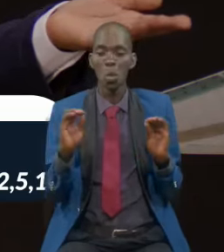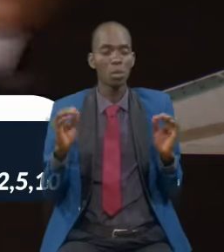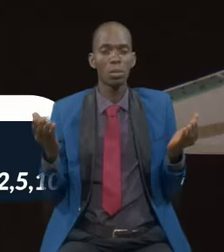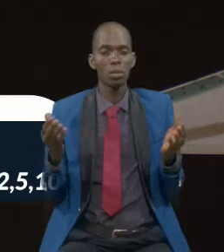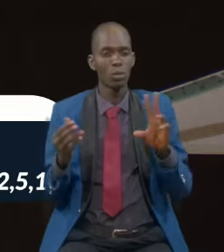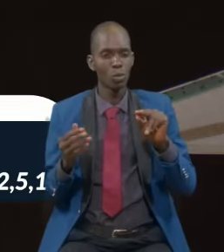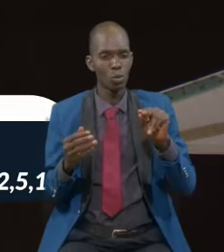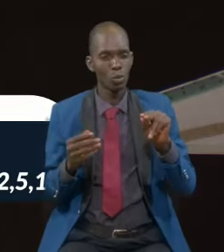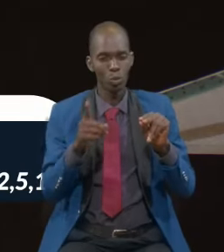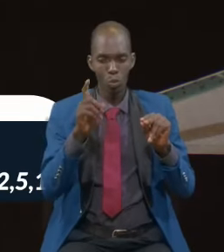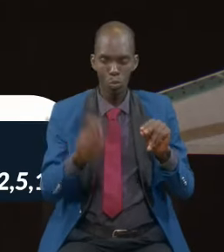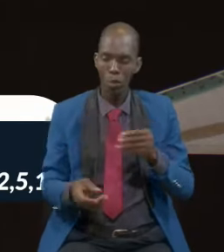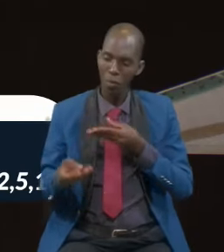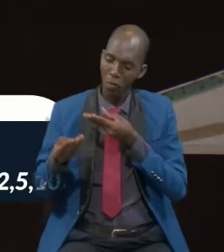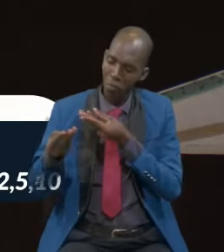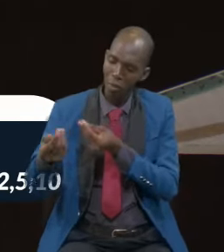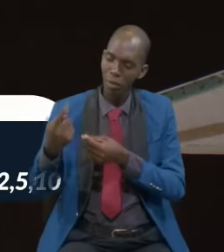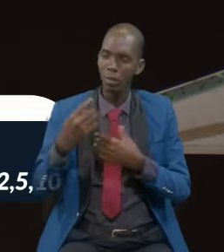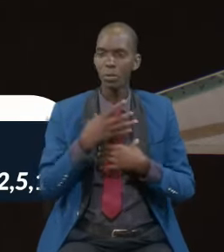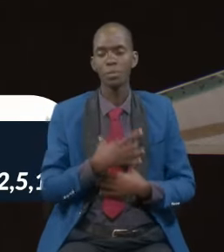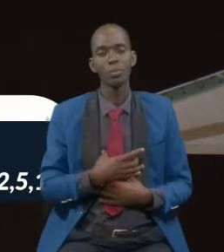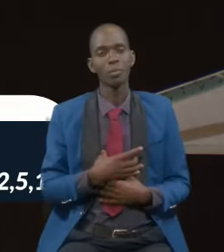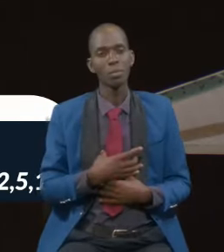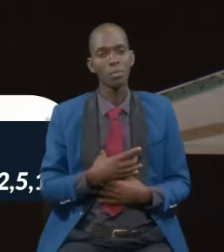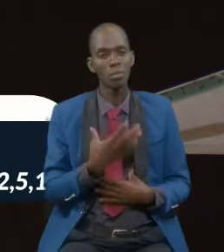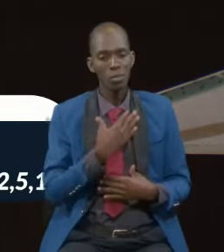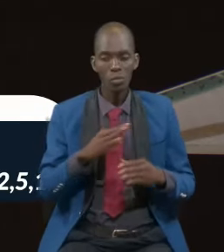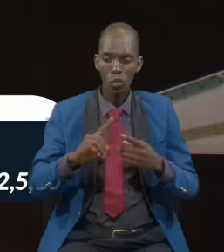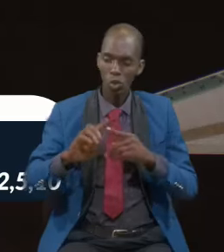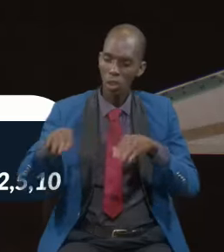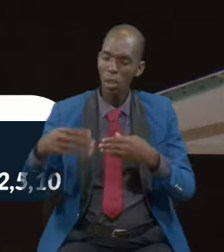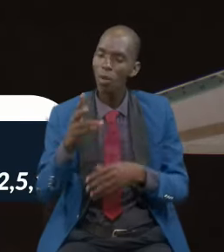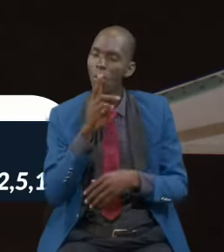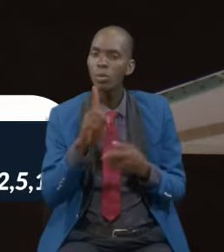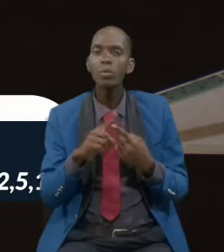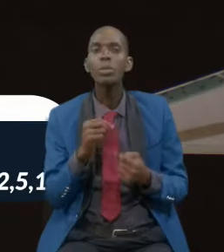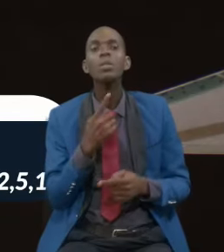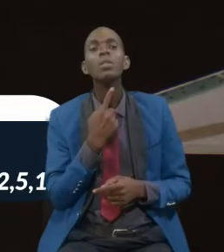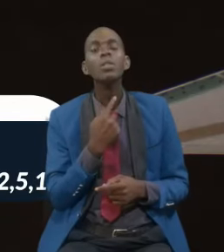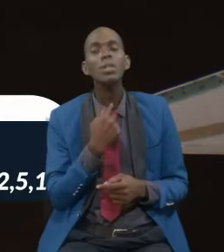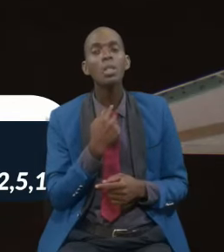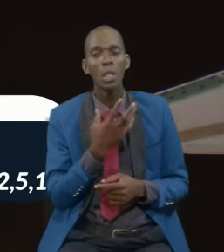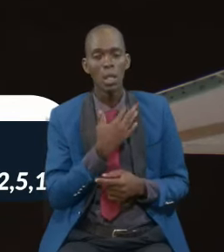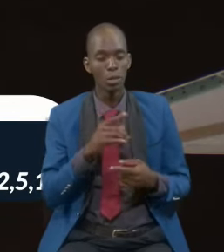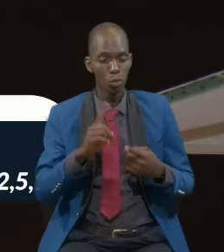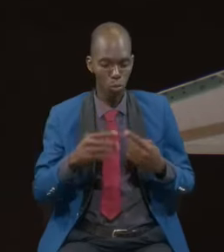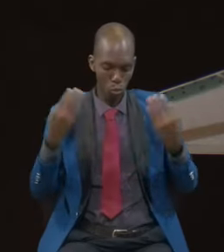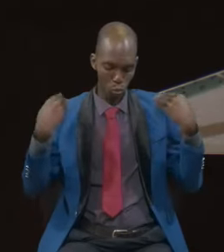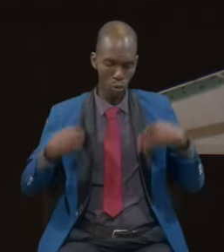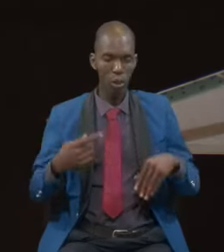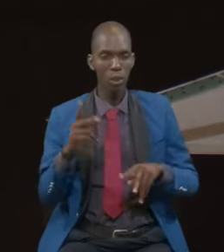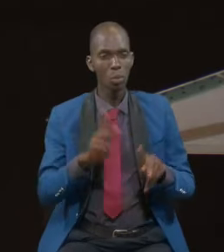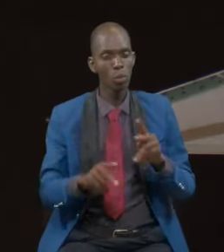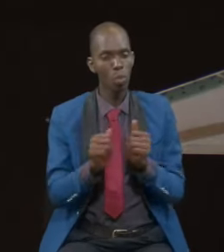do: to feed the hungry, and to give water to the thirsty, and to clothe the